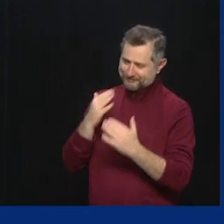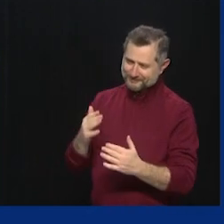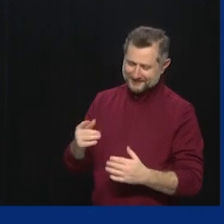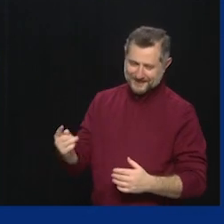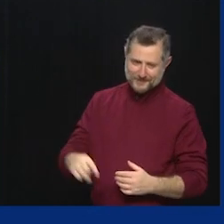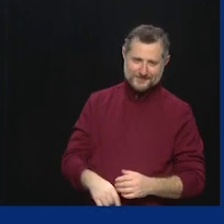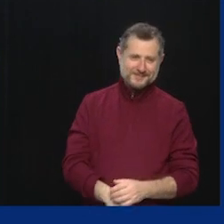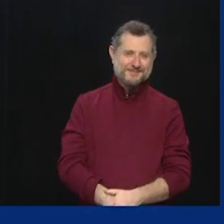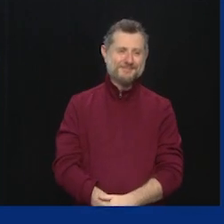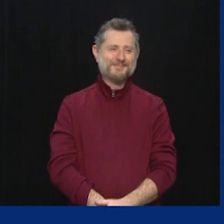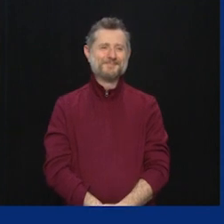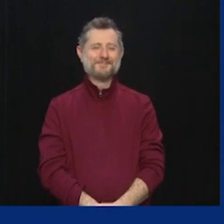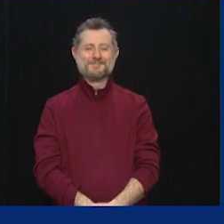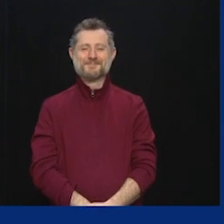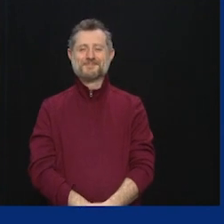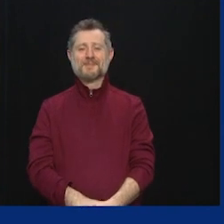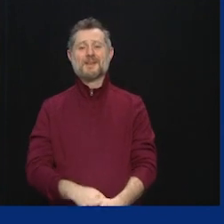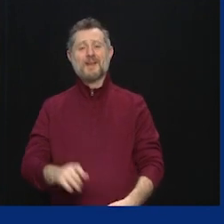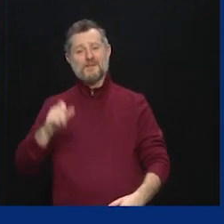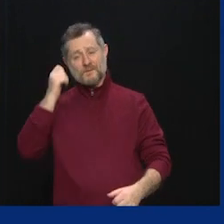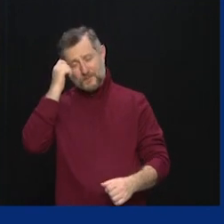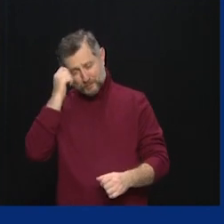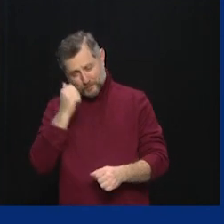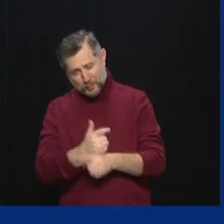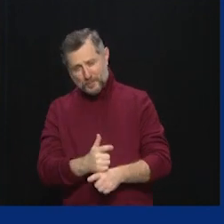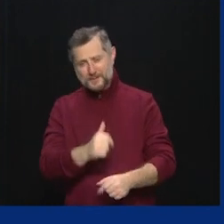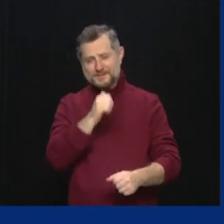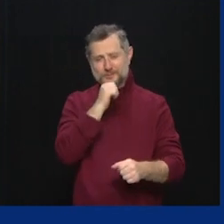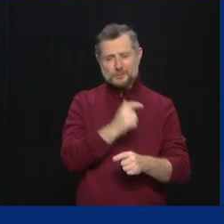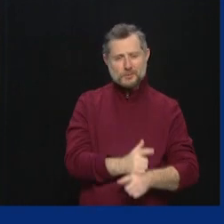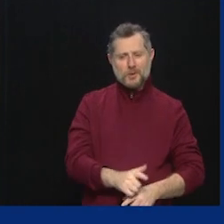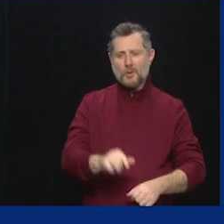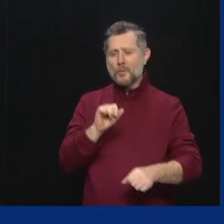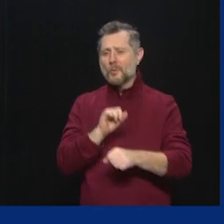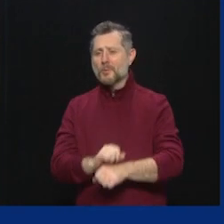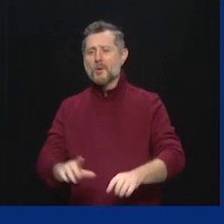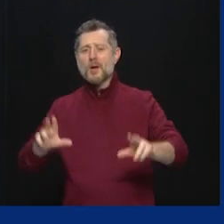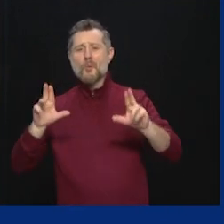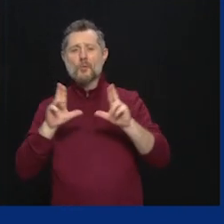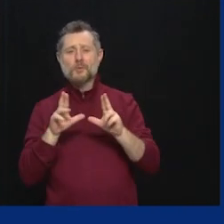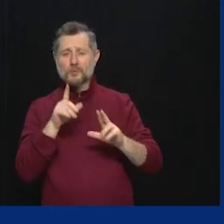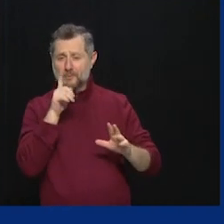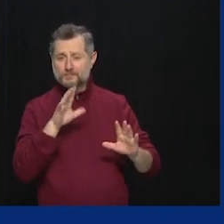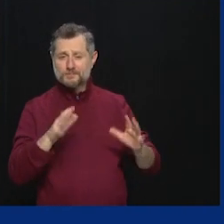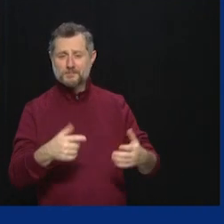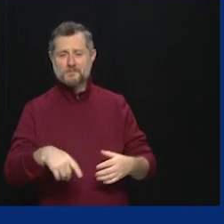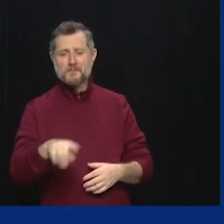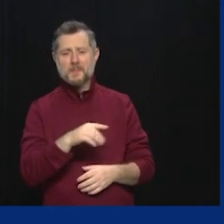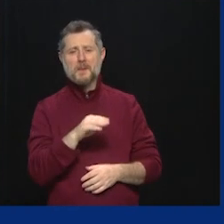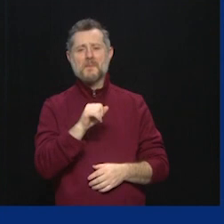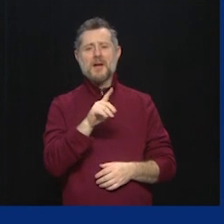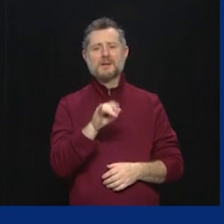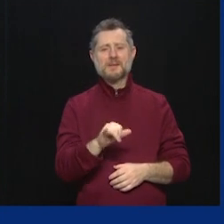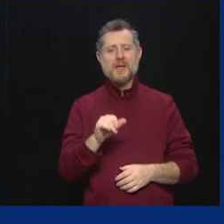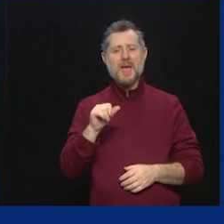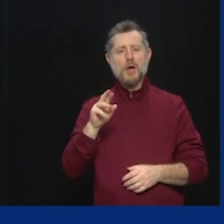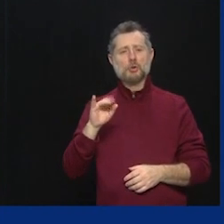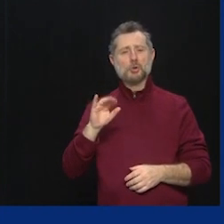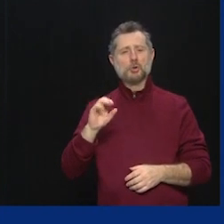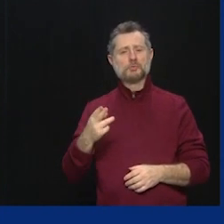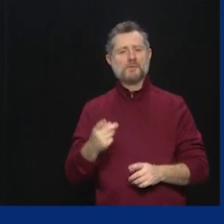From our brothers and sisters in labor, two good friends, Matty Arasich from the Building and Construction Trades